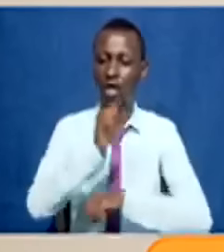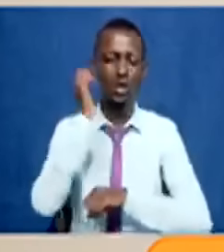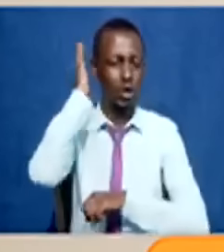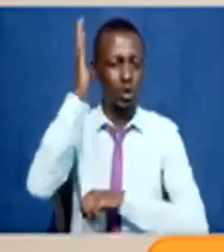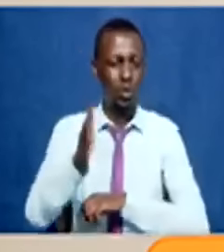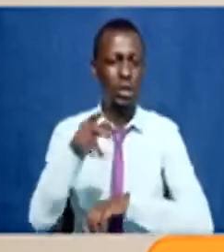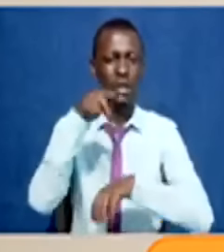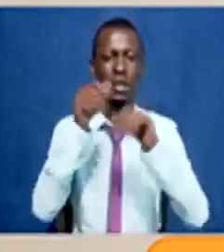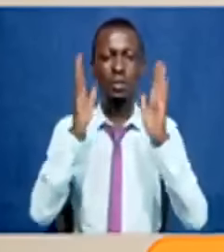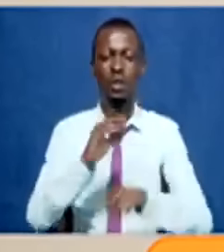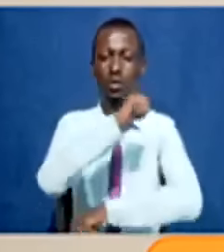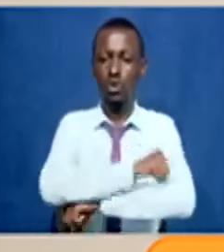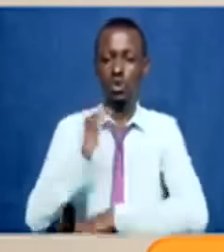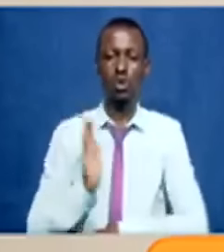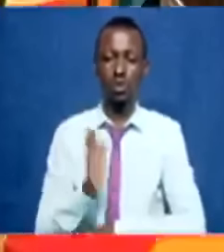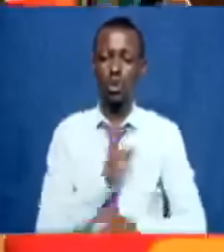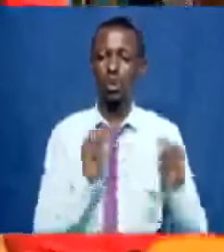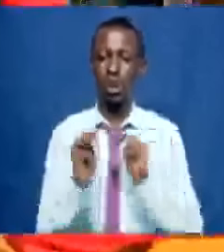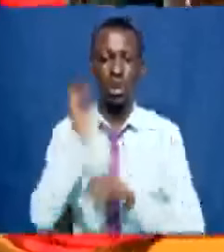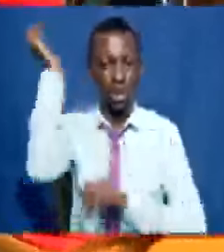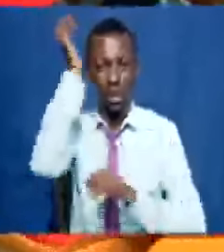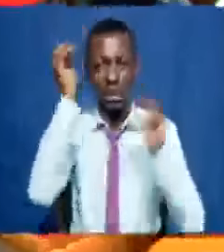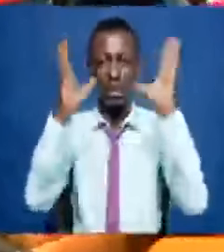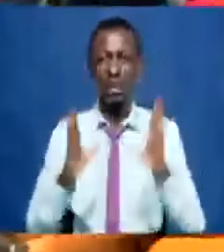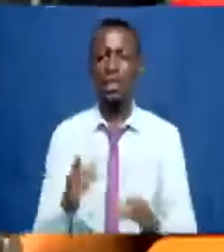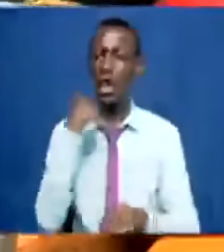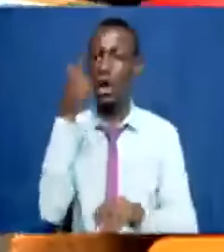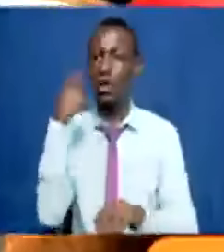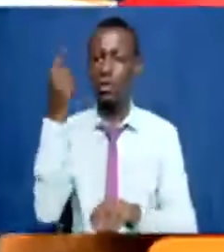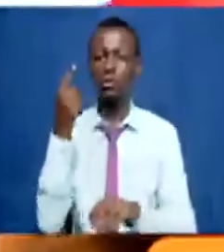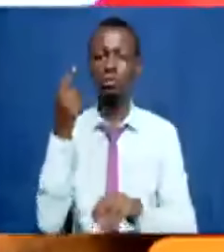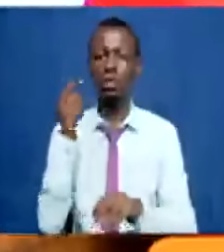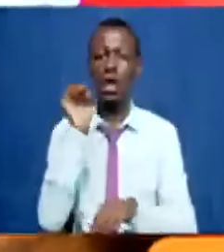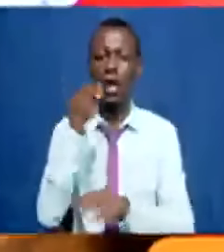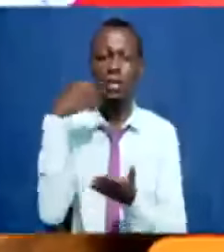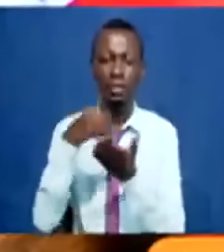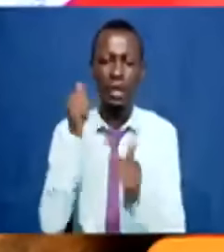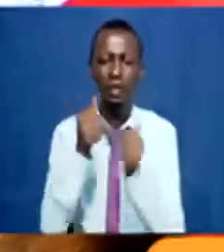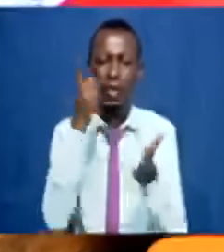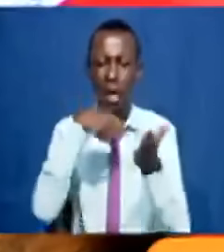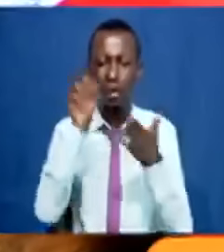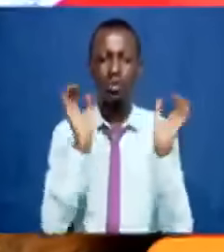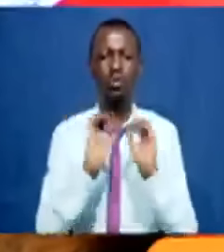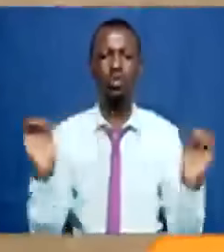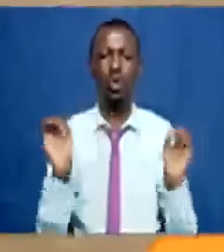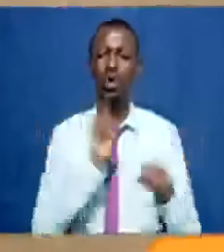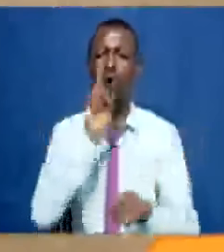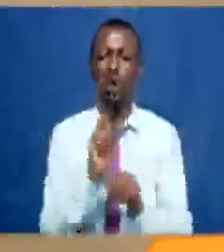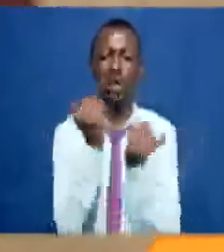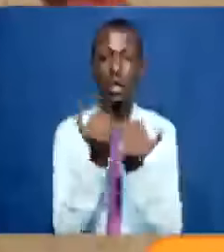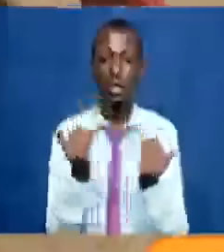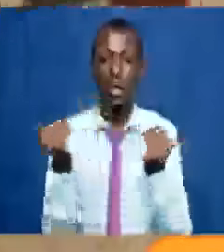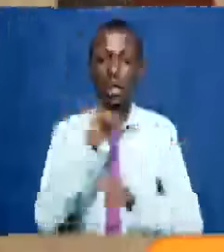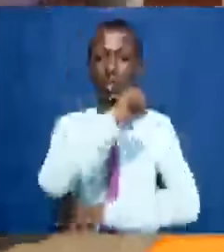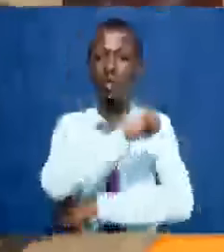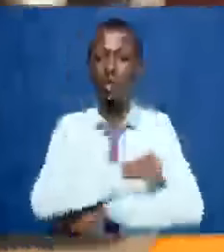principals, board of management and head teachers who charge unauthorized levies. Kipsang has directed that no child should be denied schooling